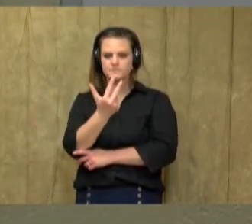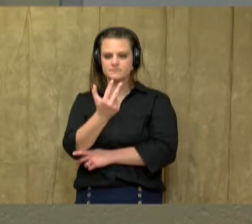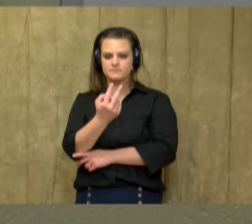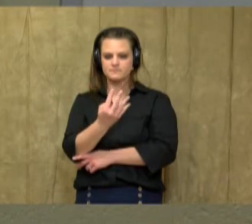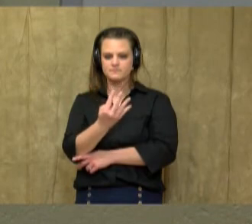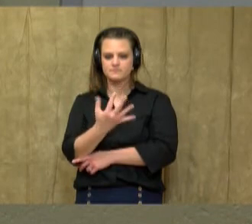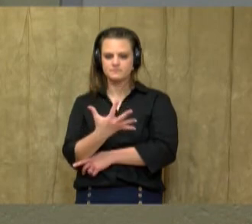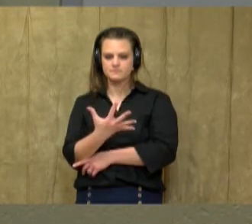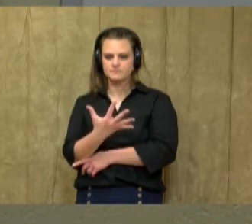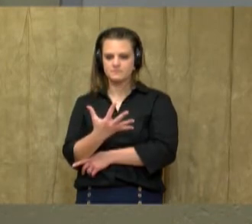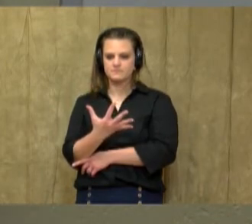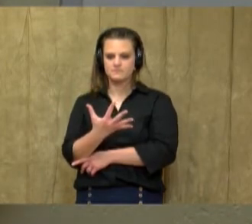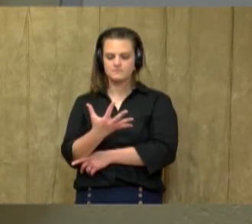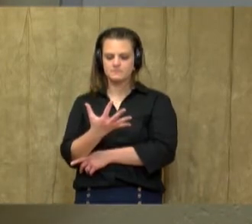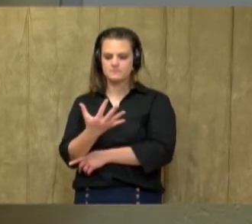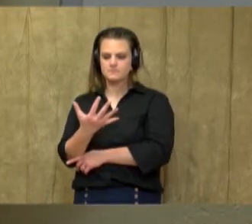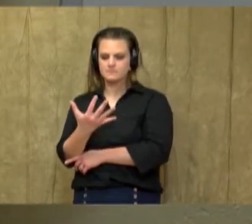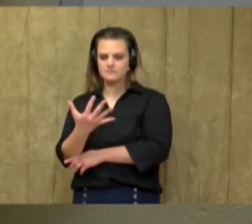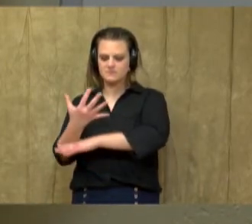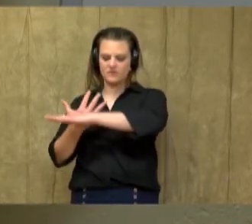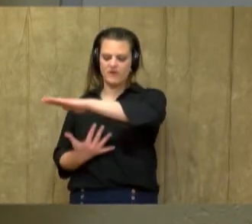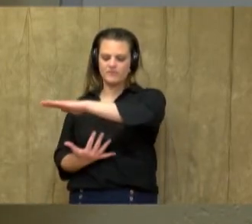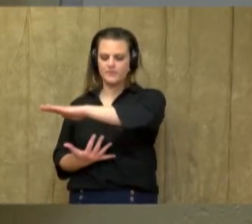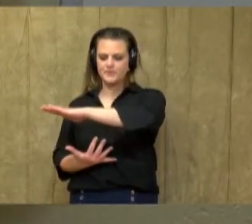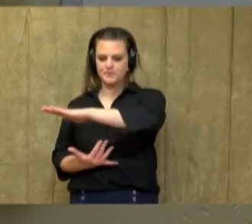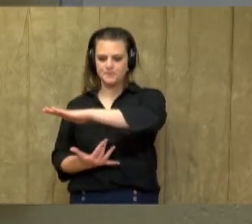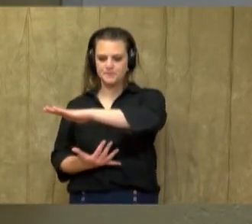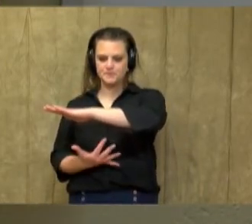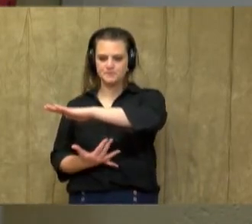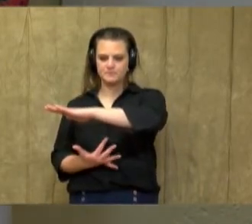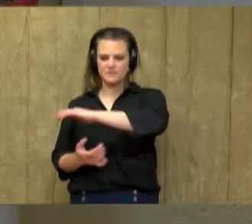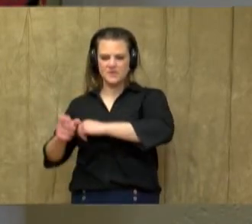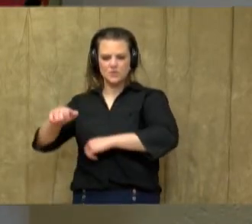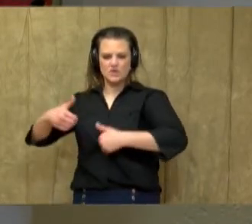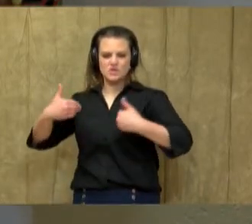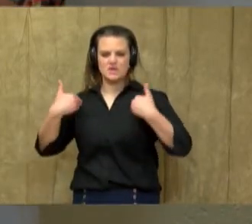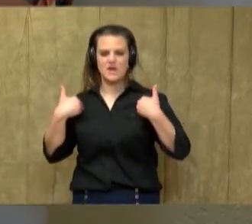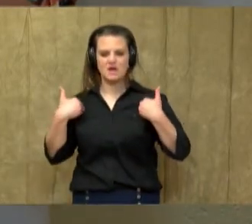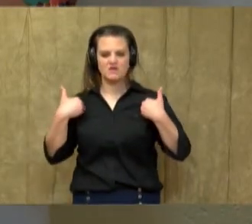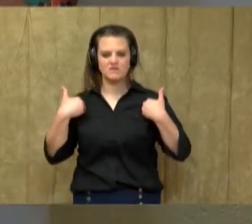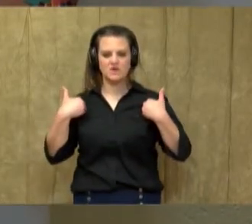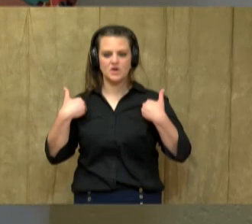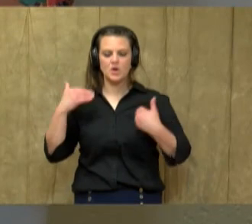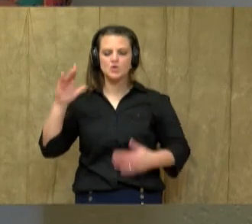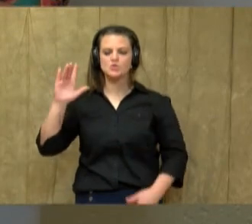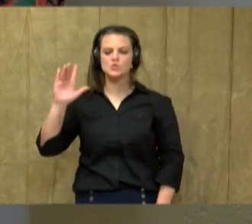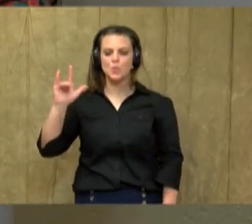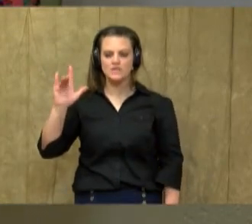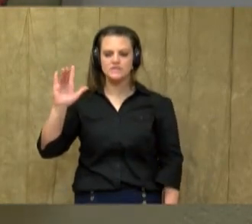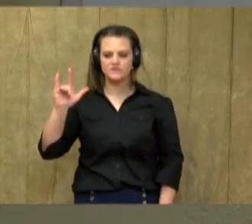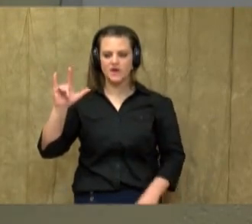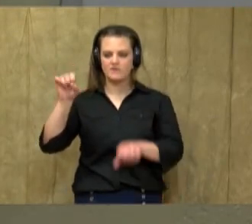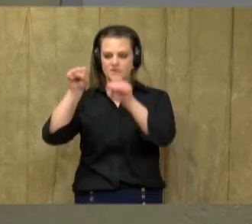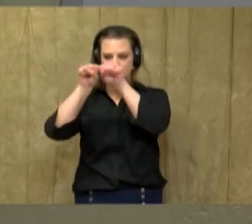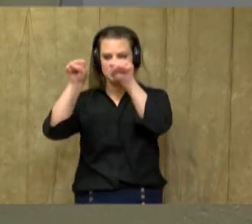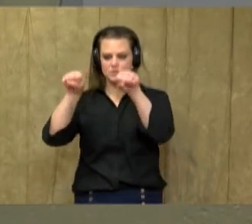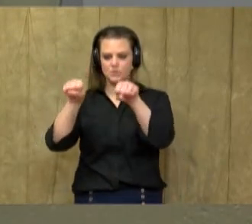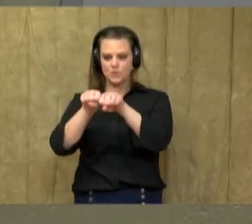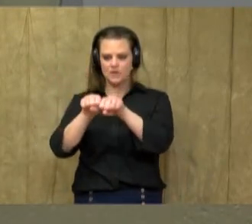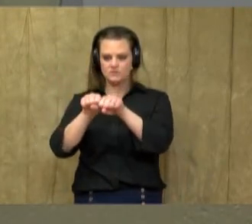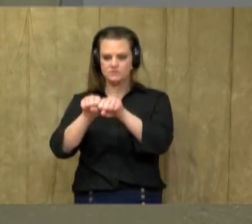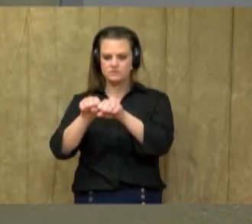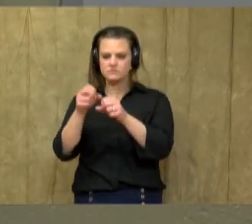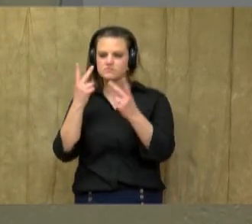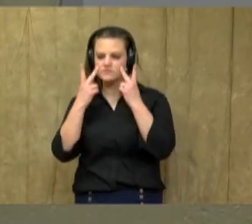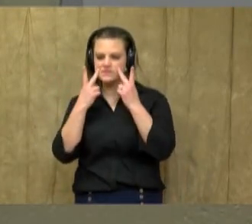4, 5. All right, so it looks like I should have 25 squares. Look and see.